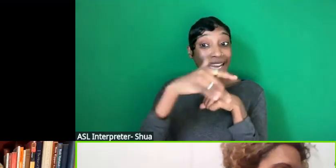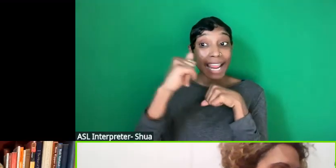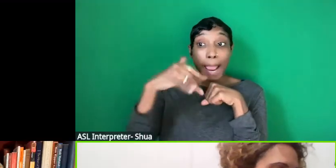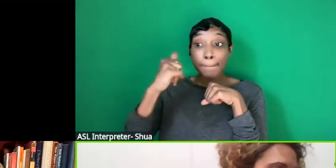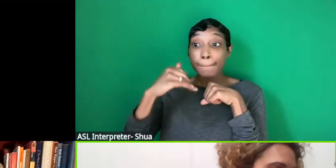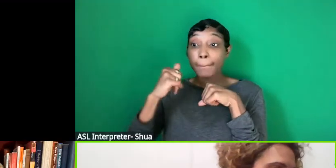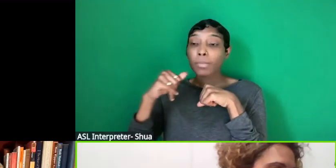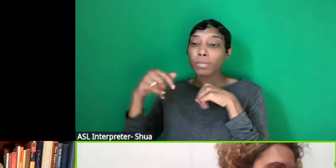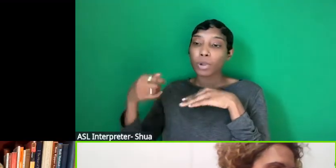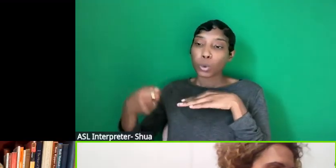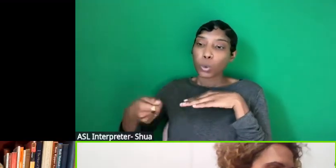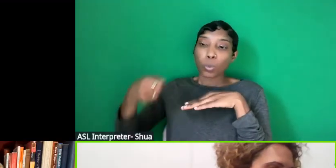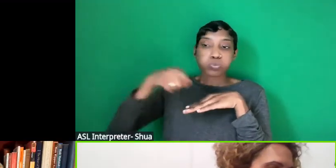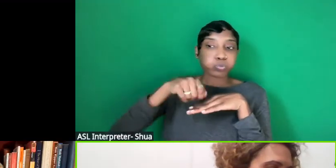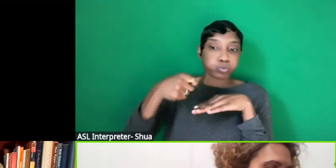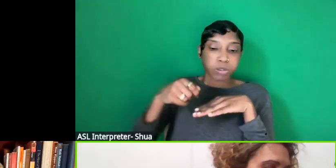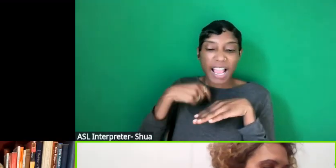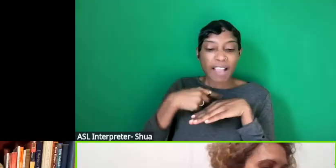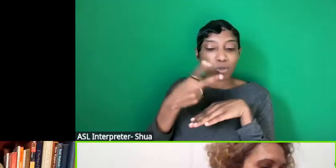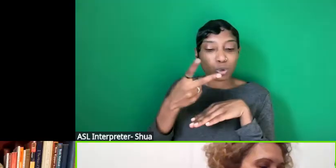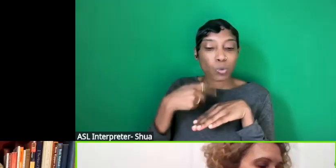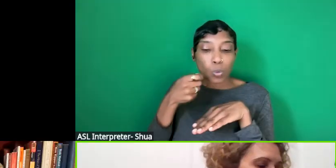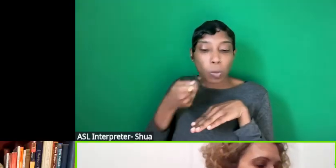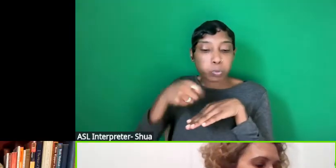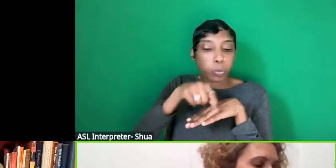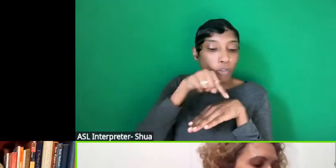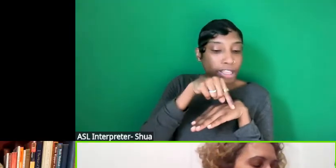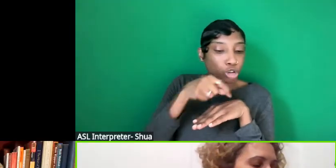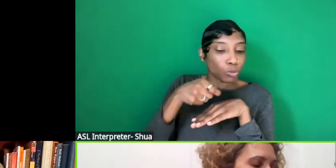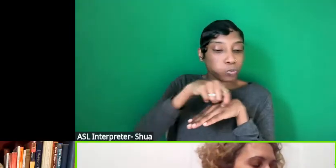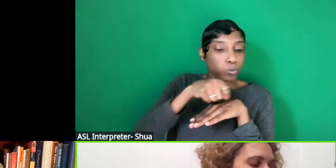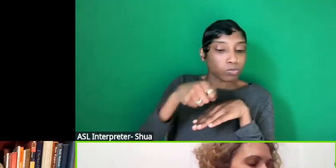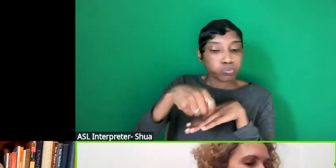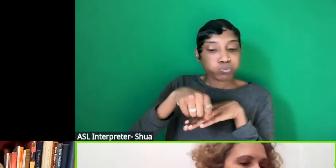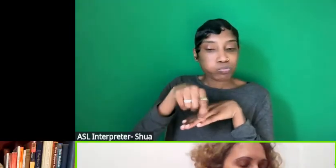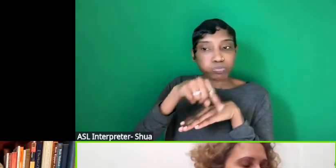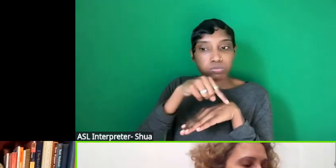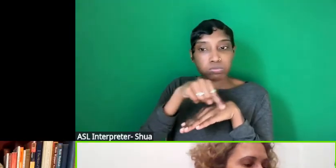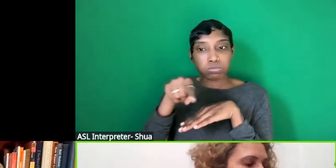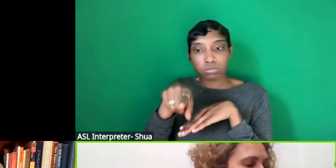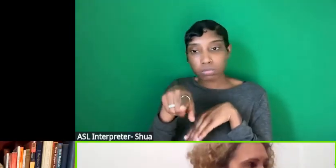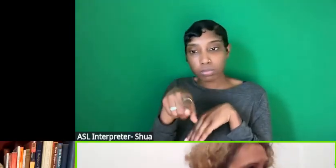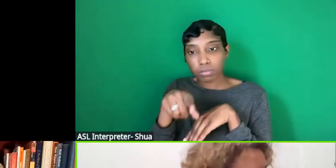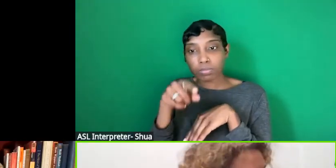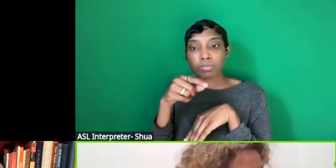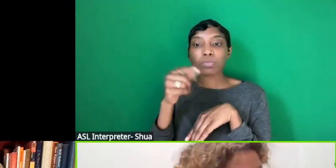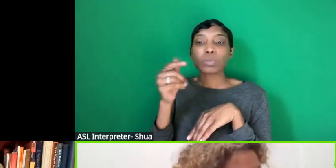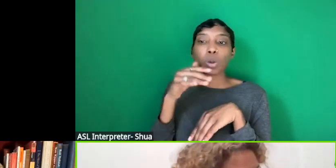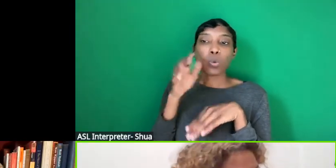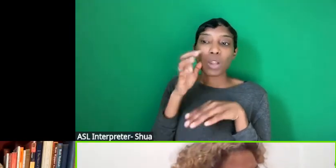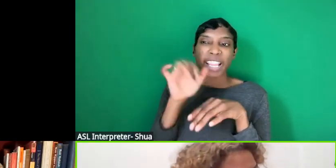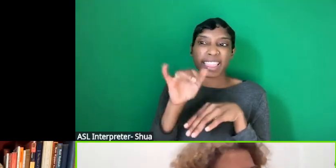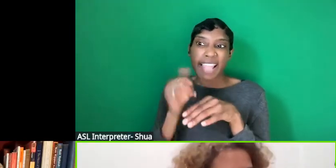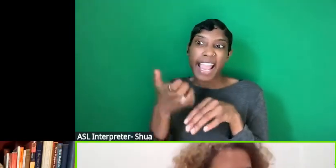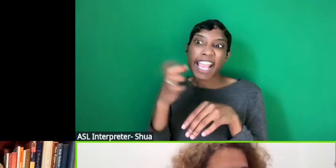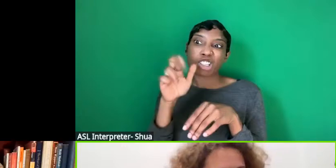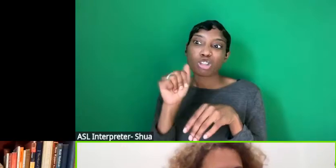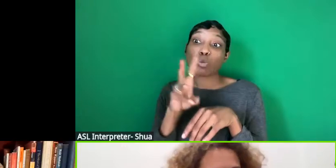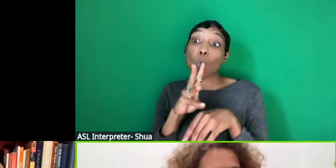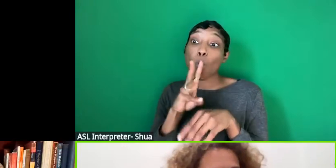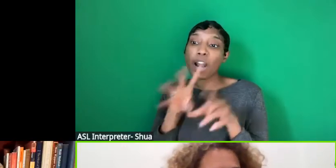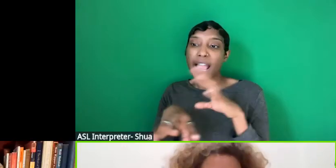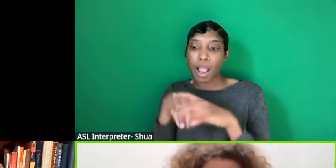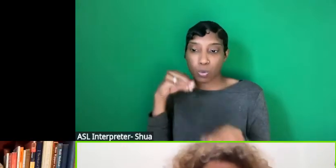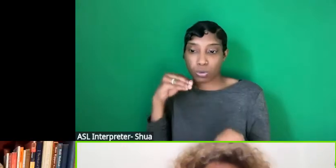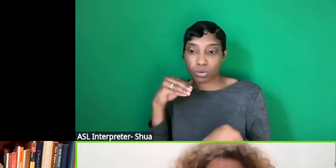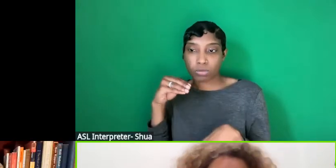really have too many extra gaps, so I'll put a little bit more over there. Okay, and then get that extra water out. And